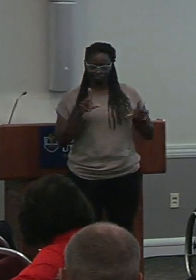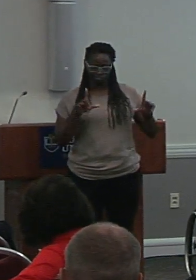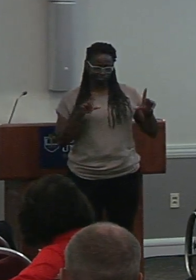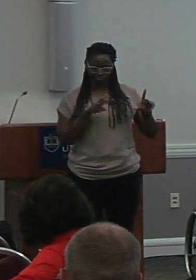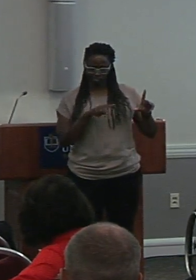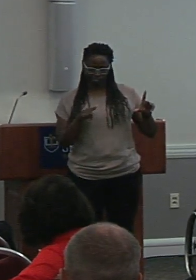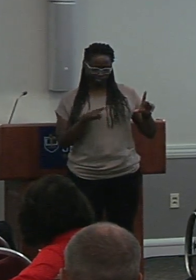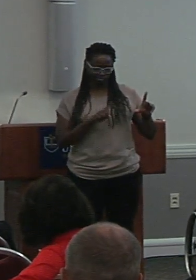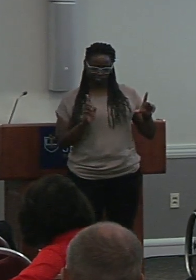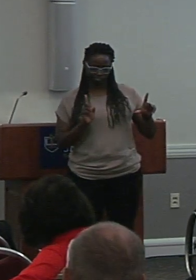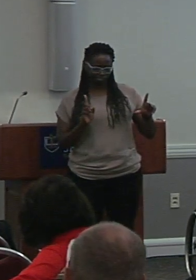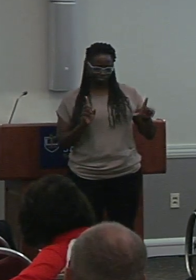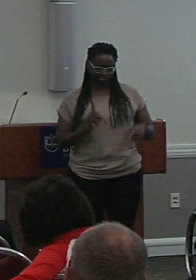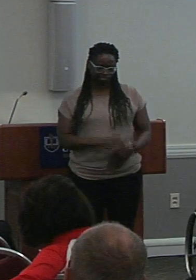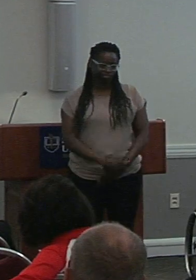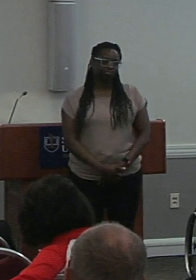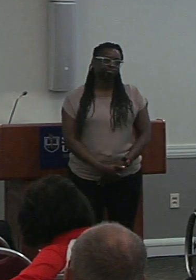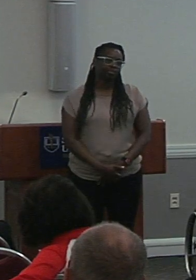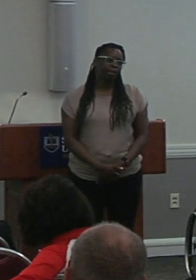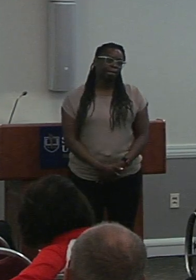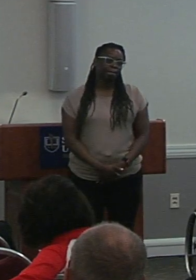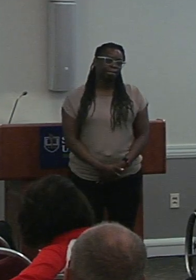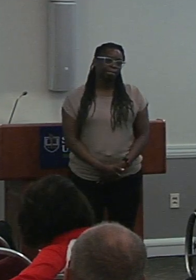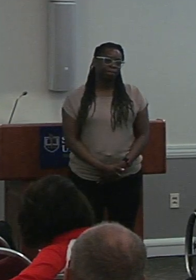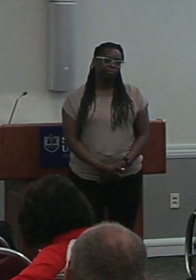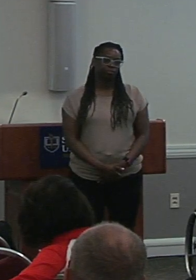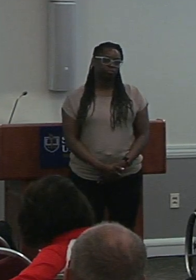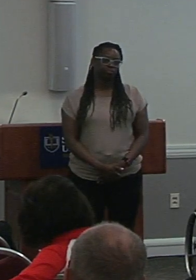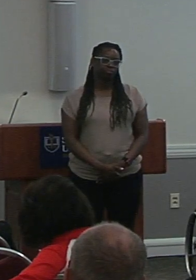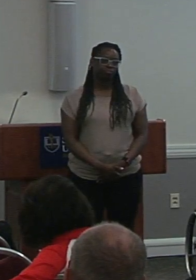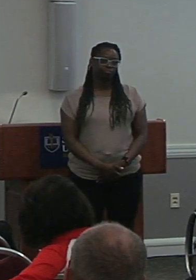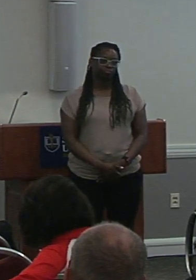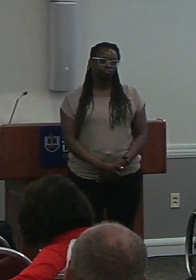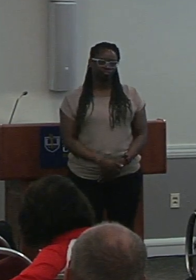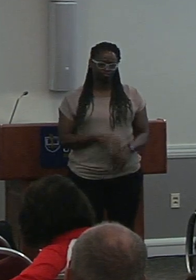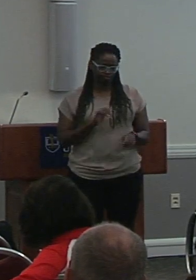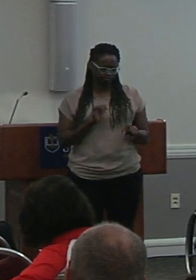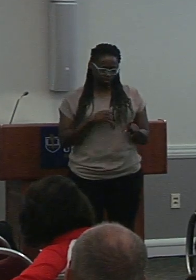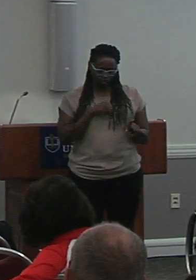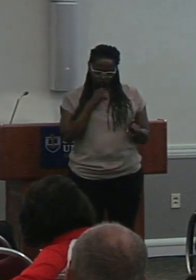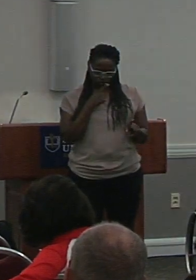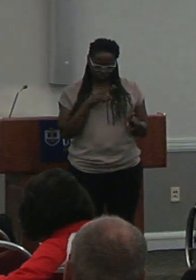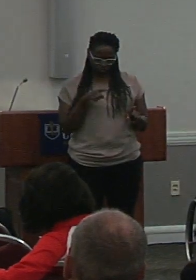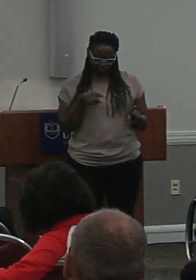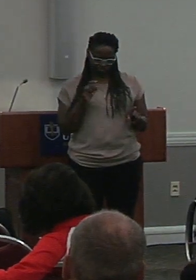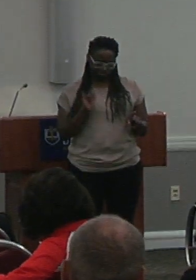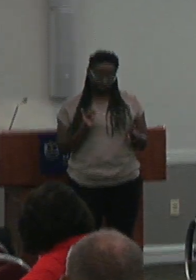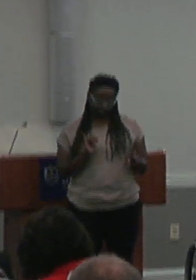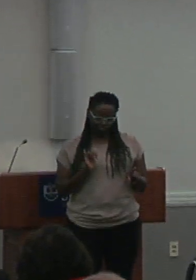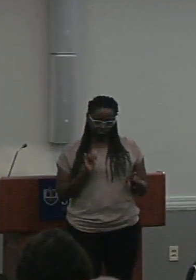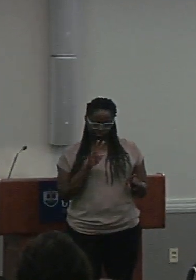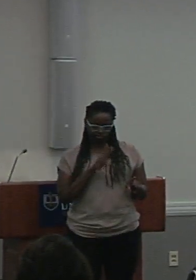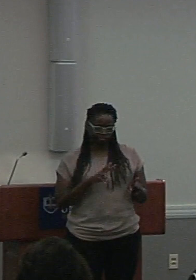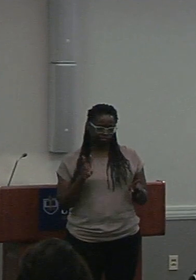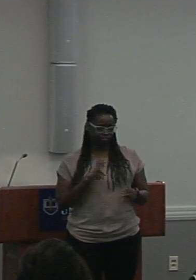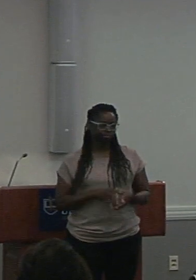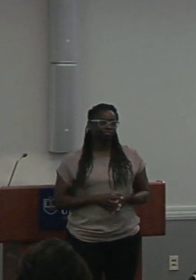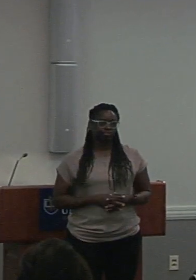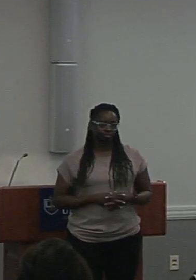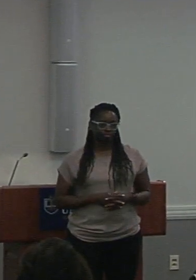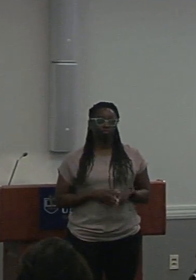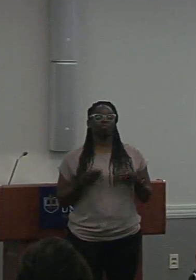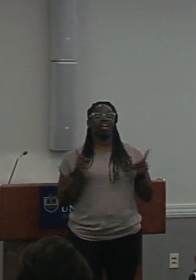Sorry, so sorry. Not sure why that's happening. Hold on. Let me try one more thing. Oh,